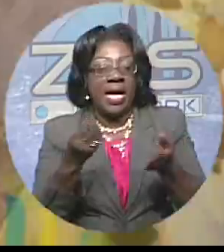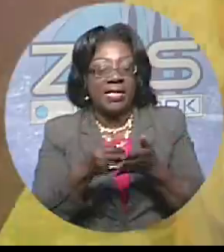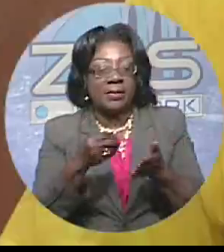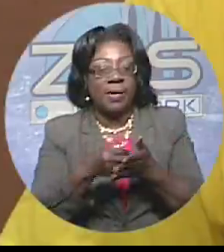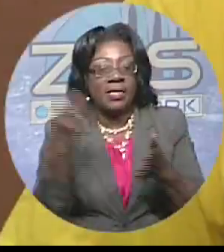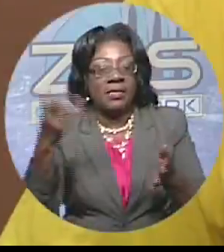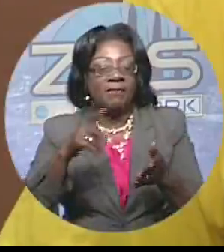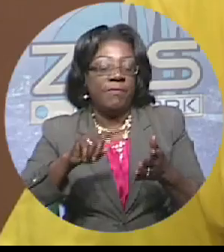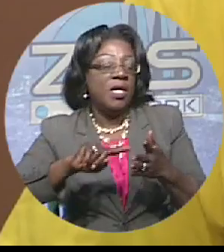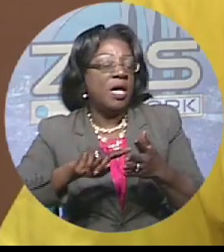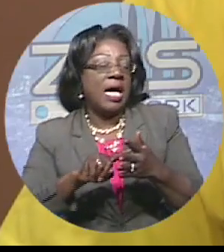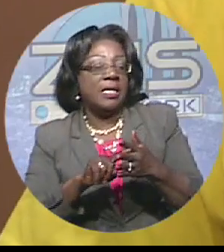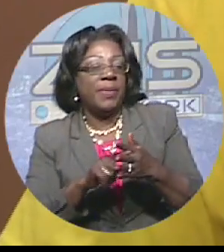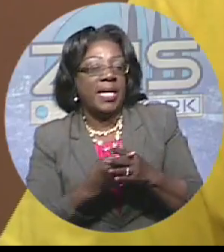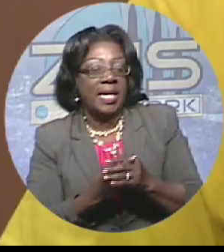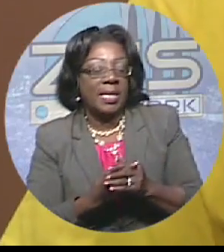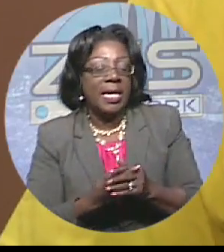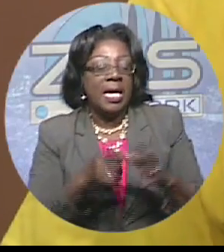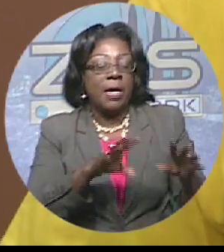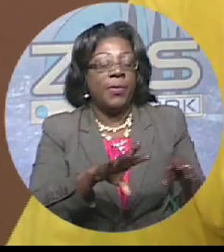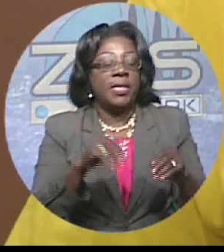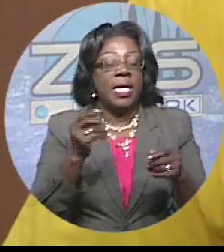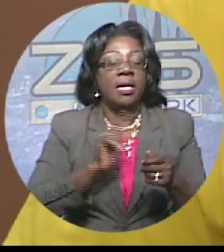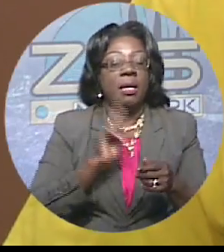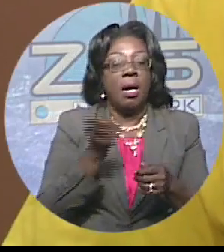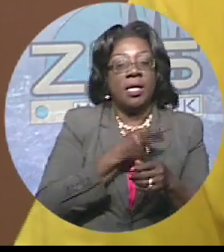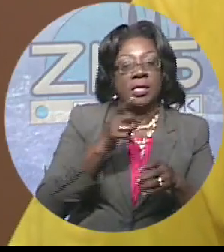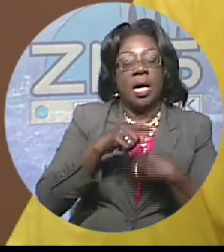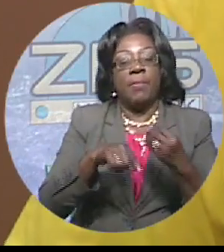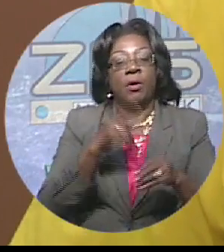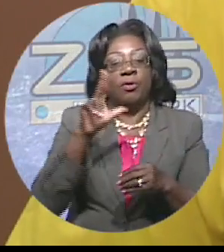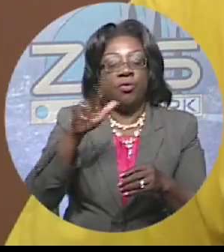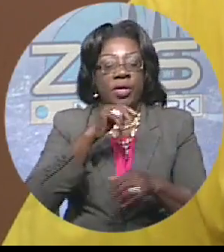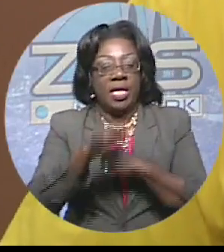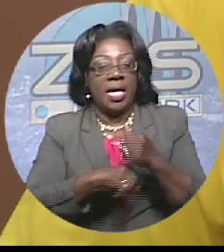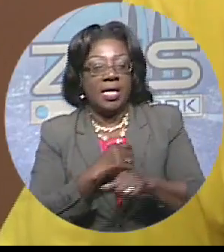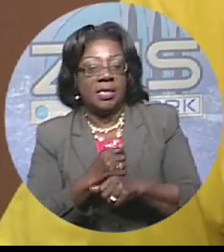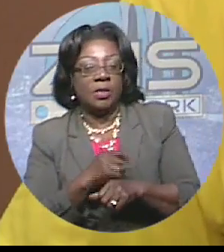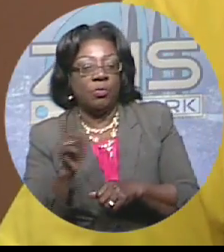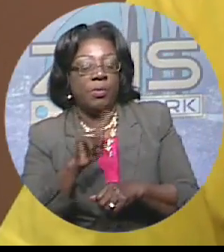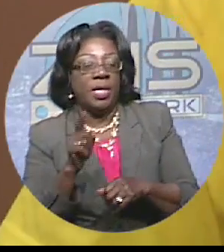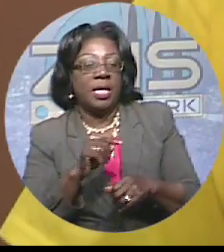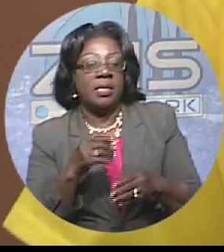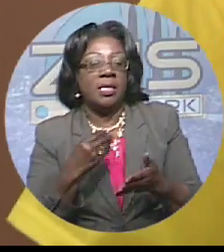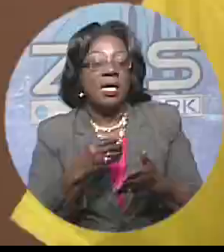It will take us about 3 years to really reach the profitability where we can fund this on our own.